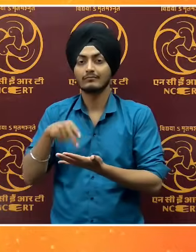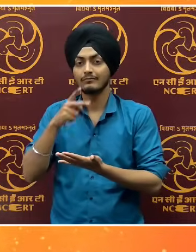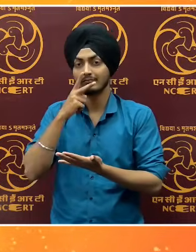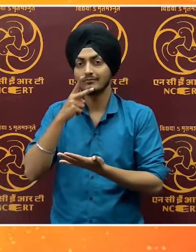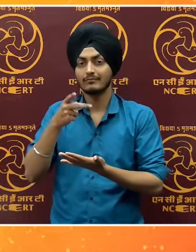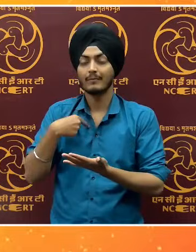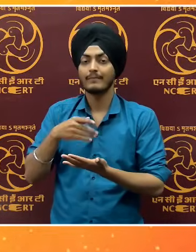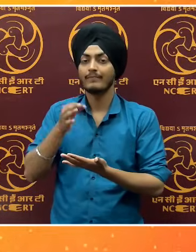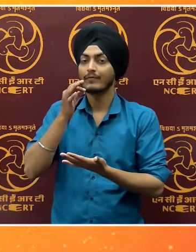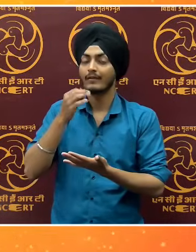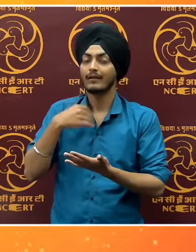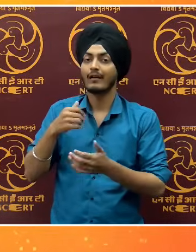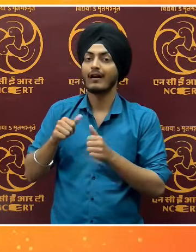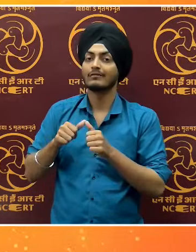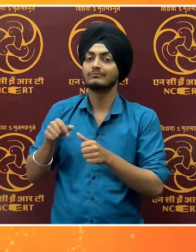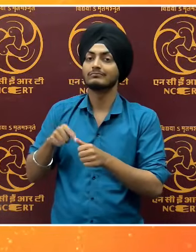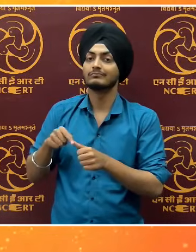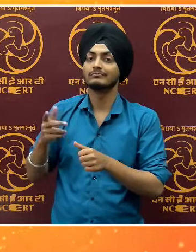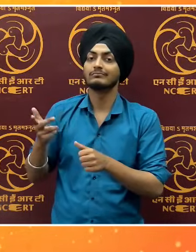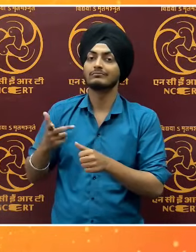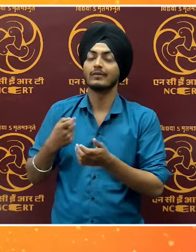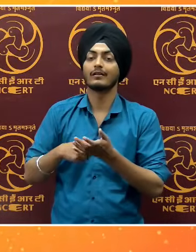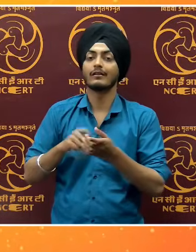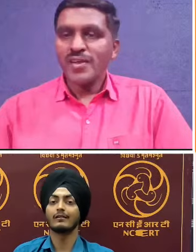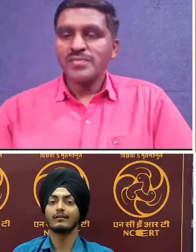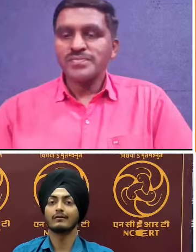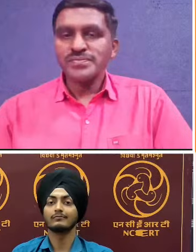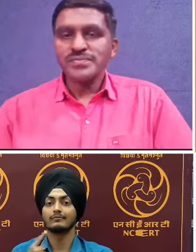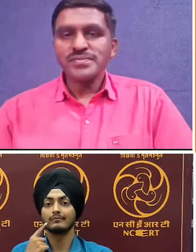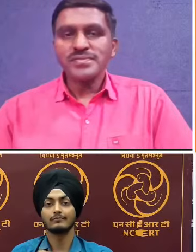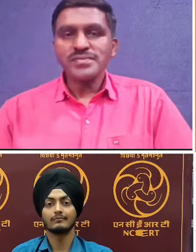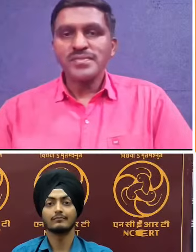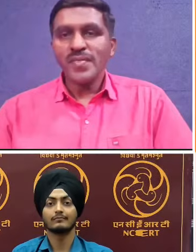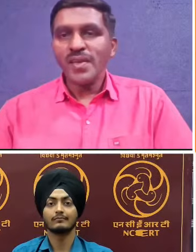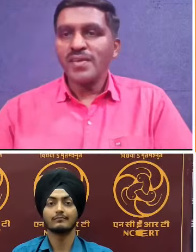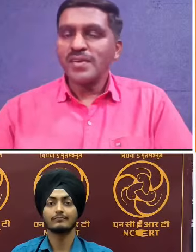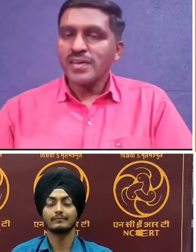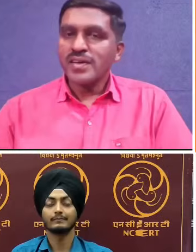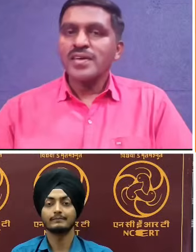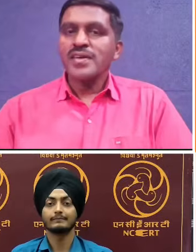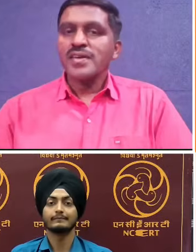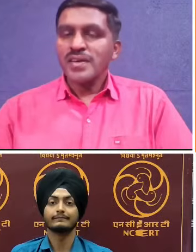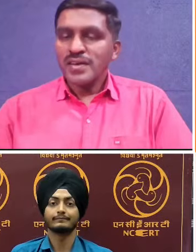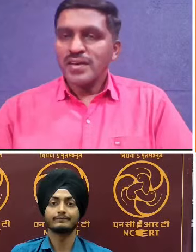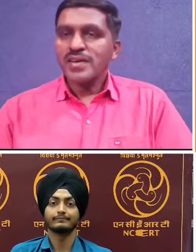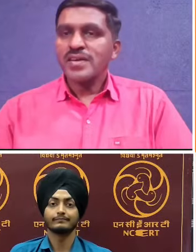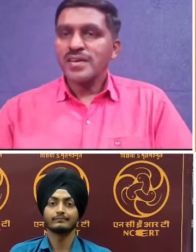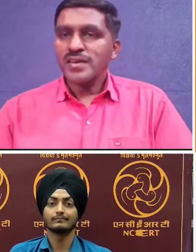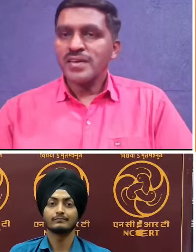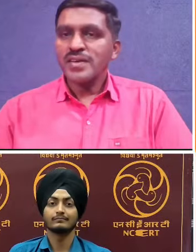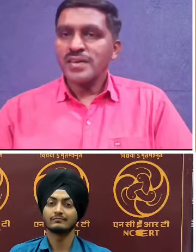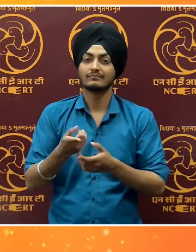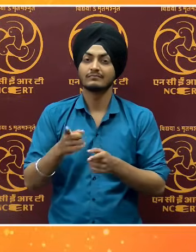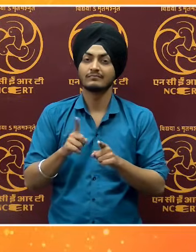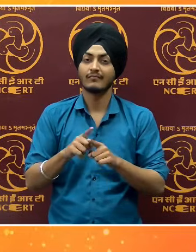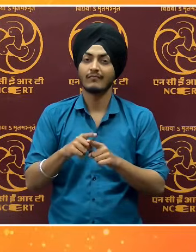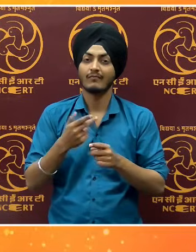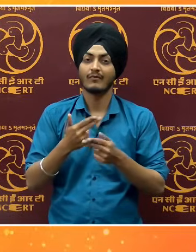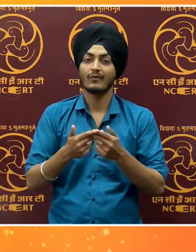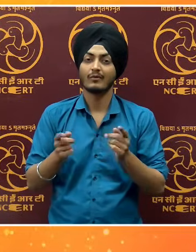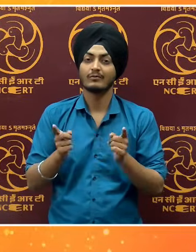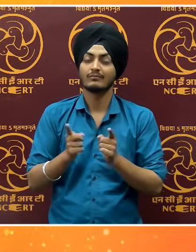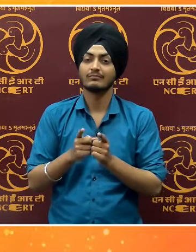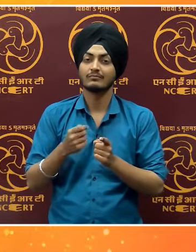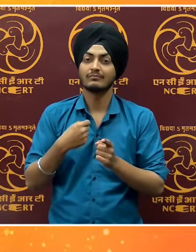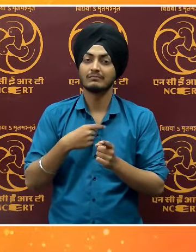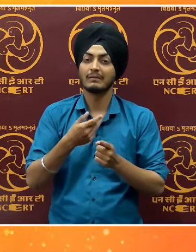can call this property as a resistance. Okay. So can you tell us what are the factors